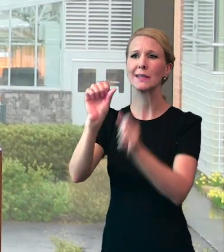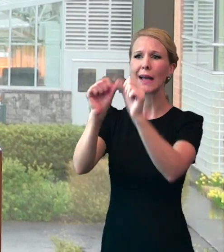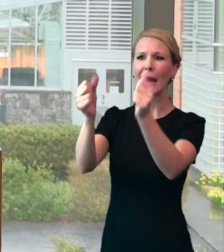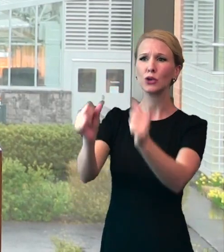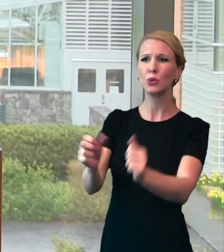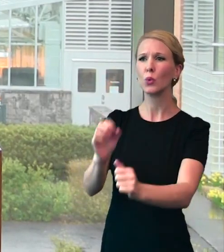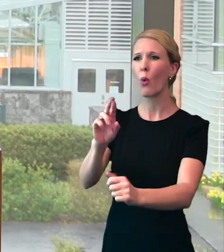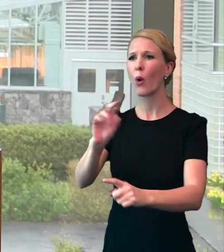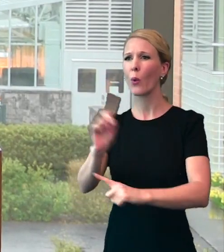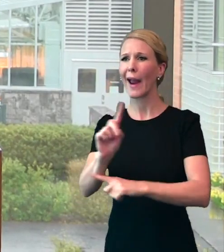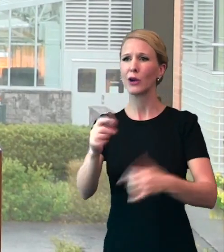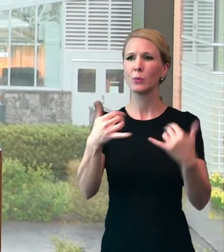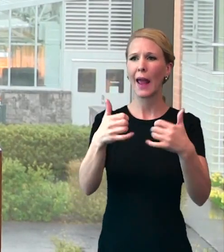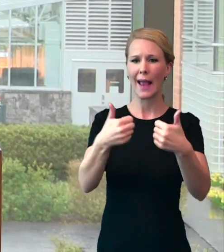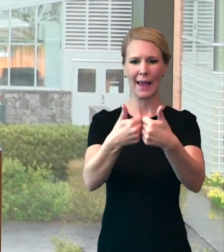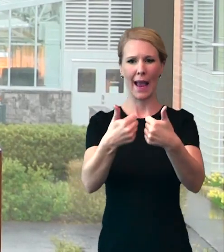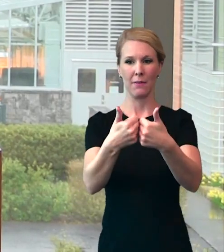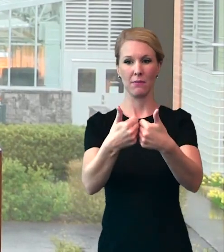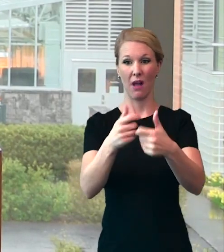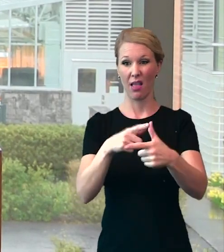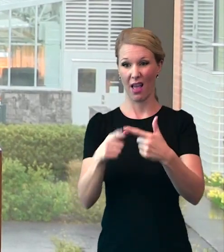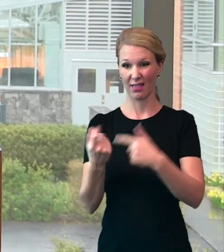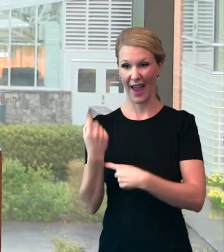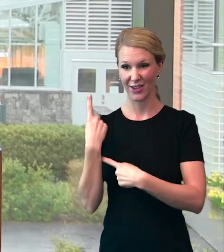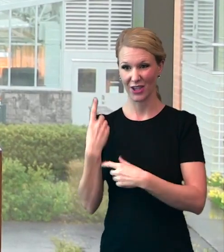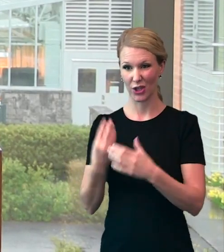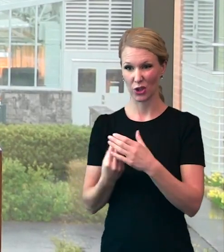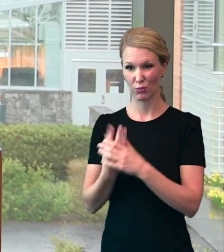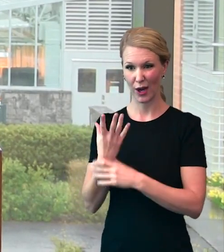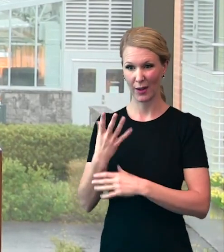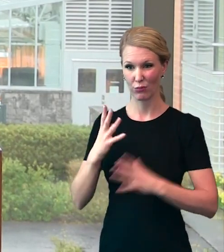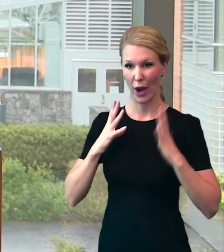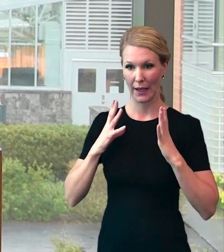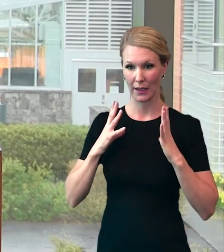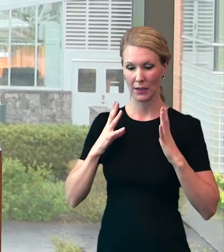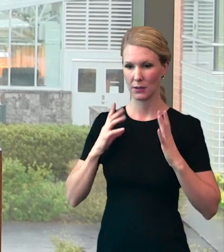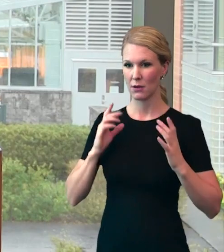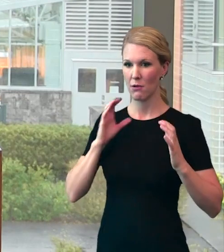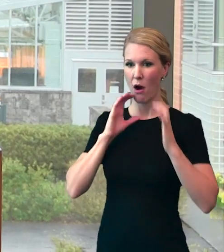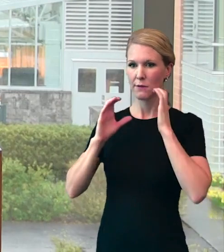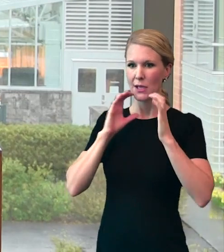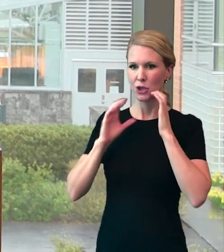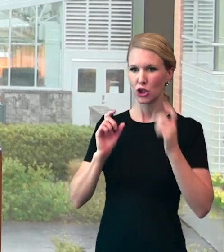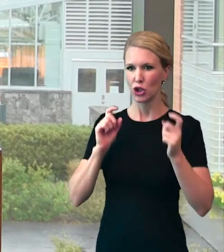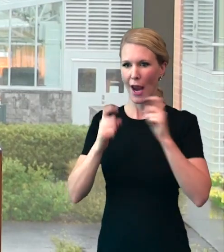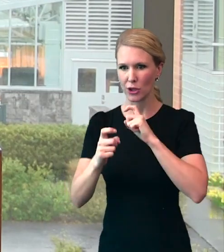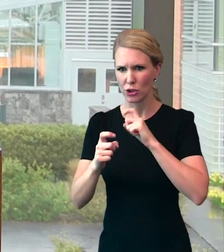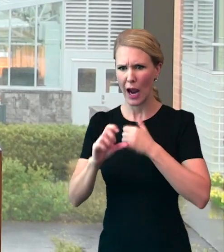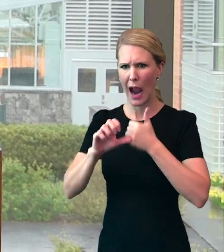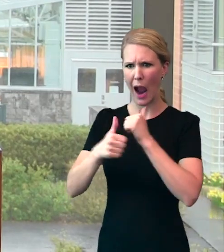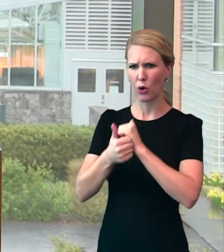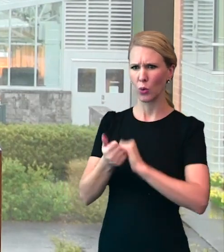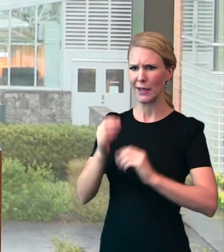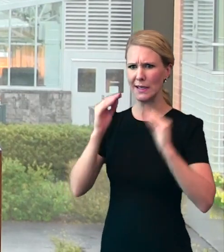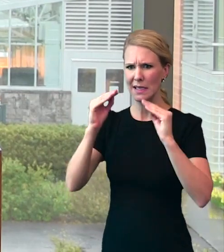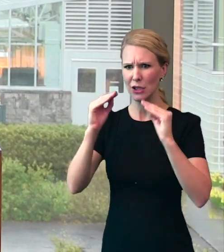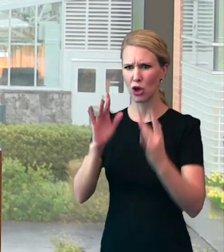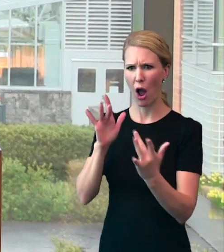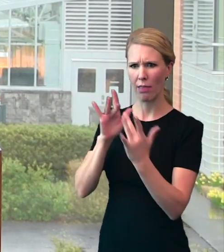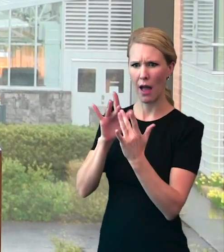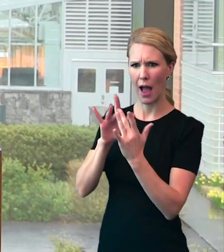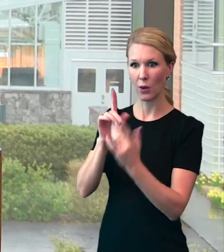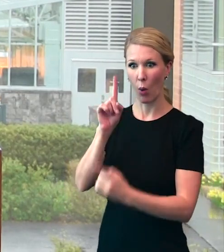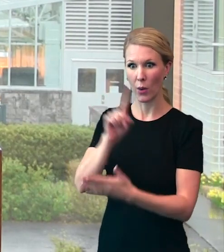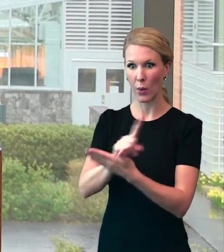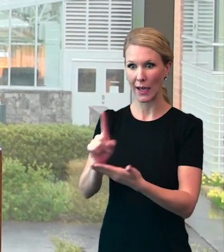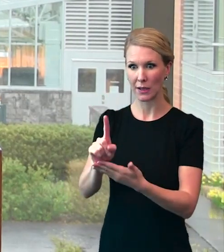campus. By spring break, the conversation changed to how we could pivot to distance learning in a week's time,